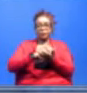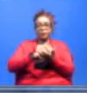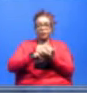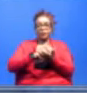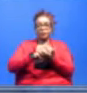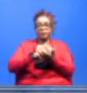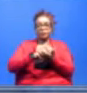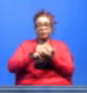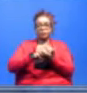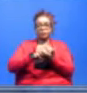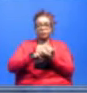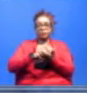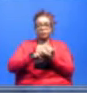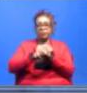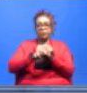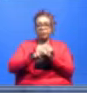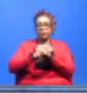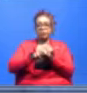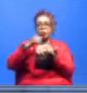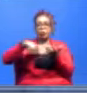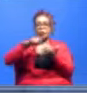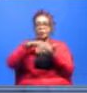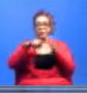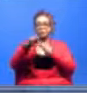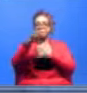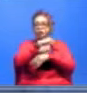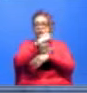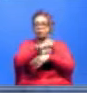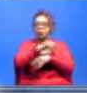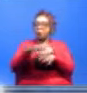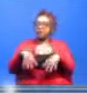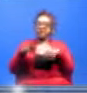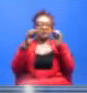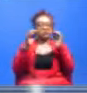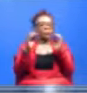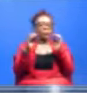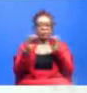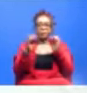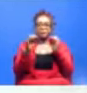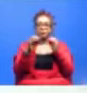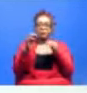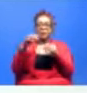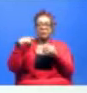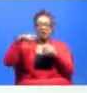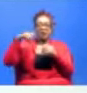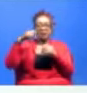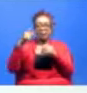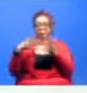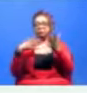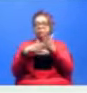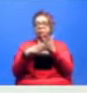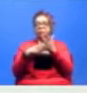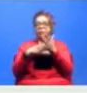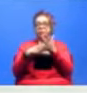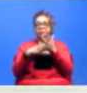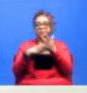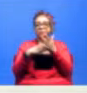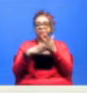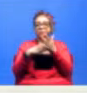Tukaangalia hospitali. Hiyo time hatukupata juu makadero kwa wamegoma.